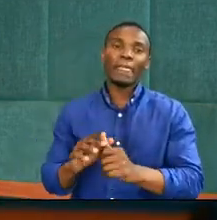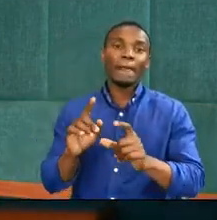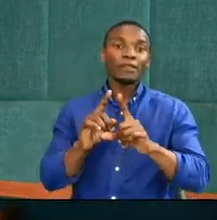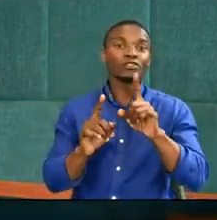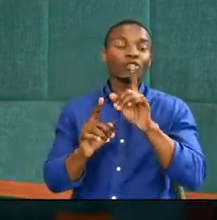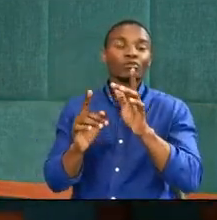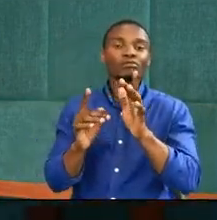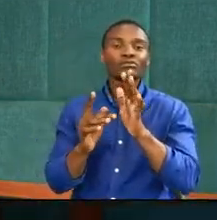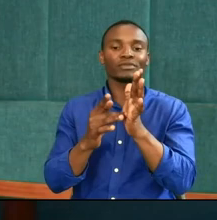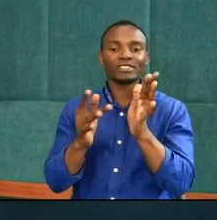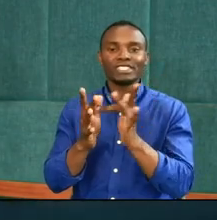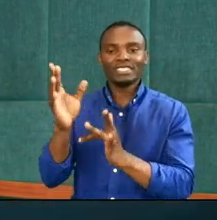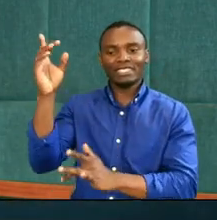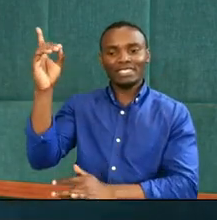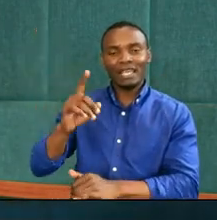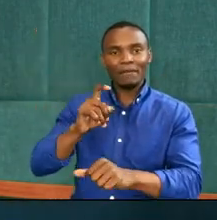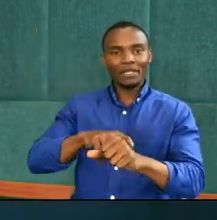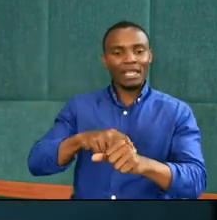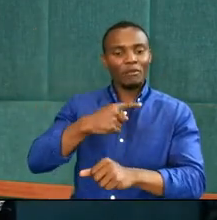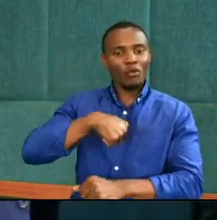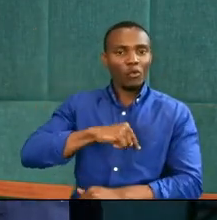the society is prosperous.